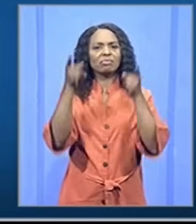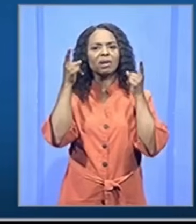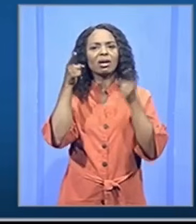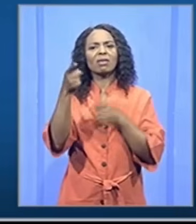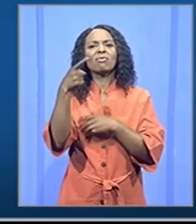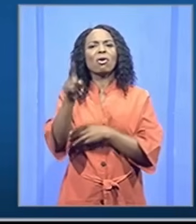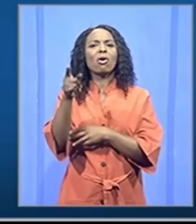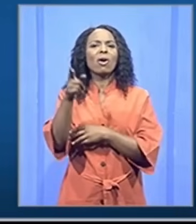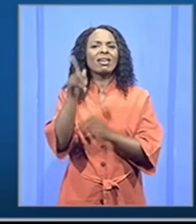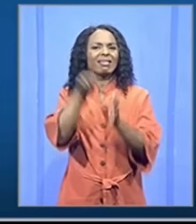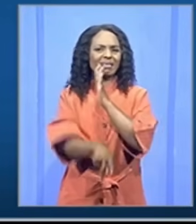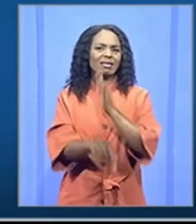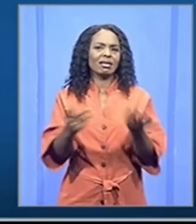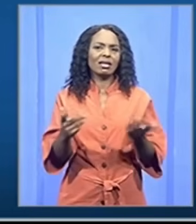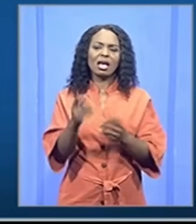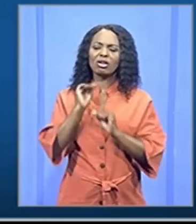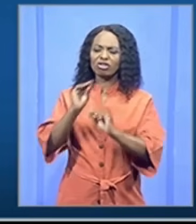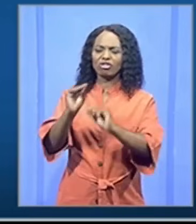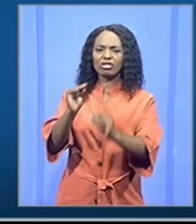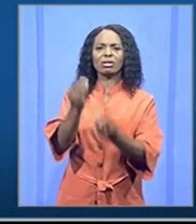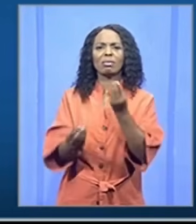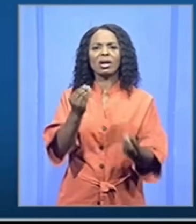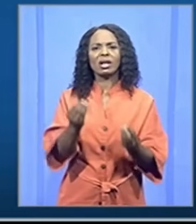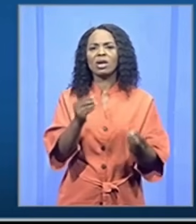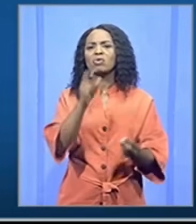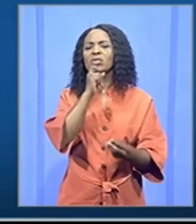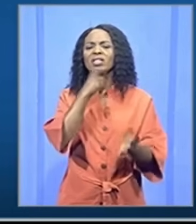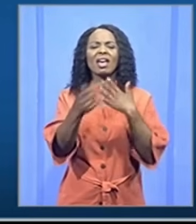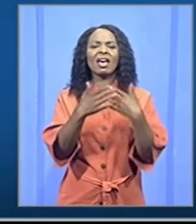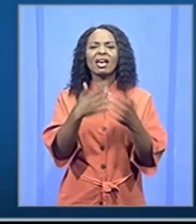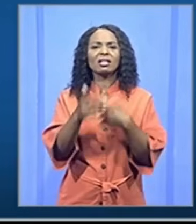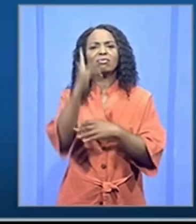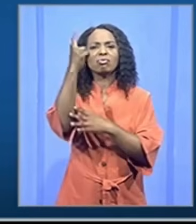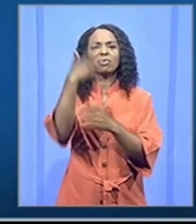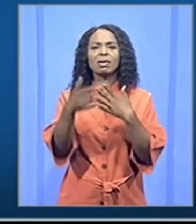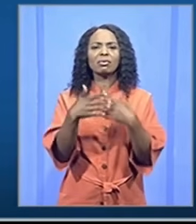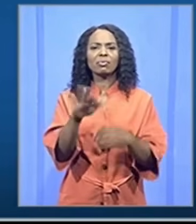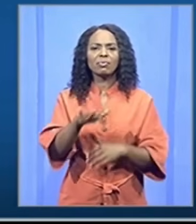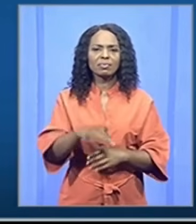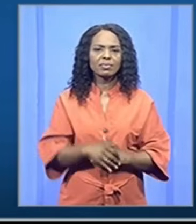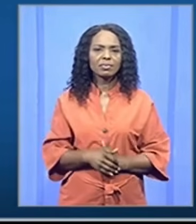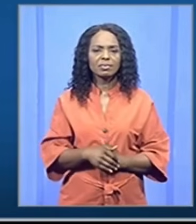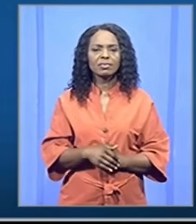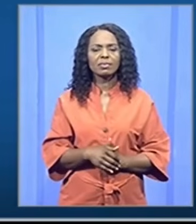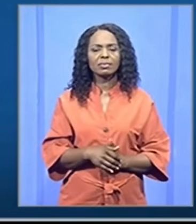ebile o ruta bana ba rena go šomiša dithunya ka thato ya bona ntle le molao.